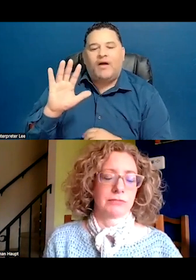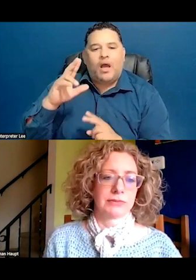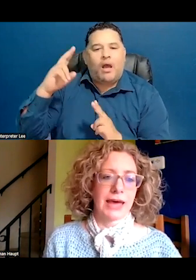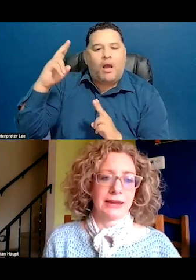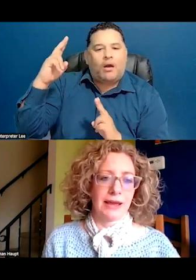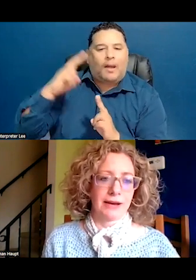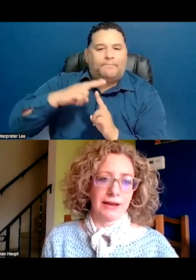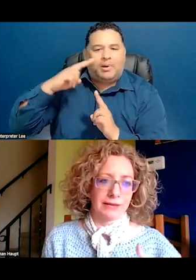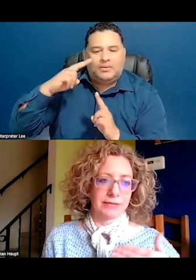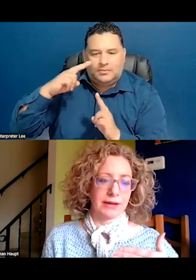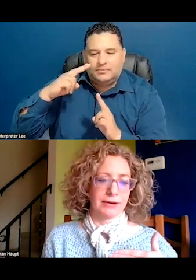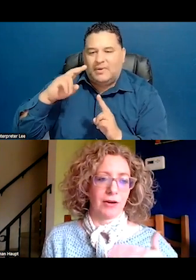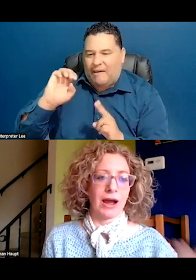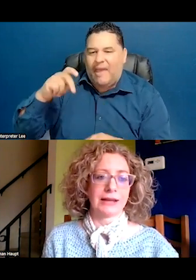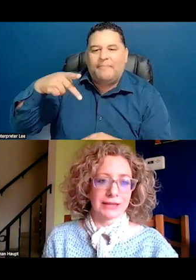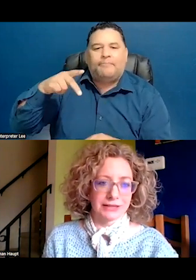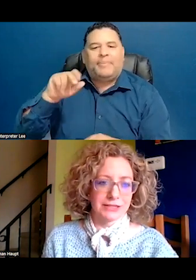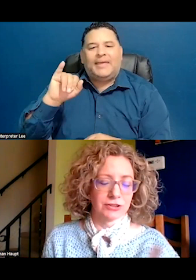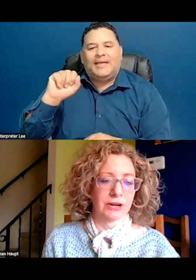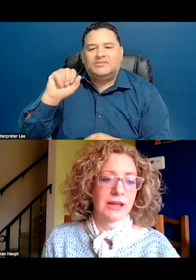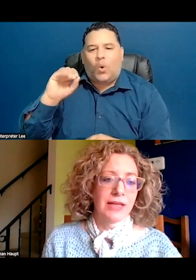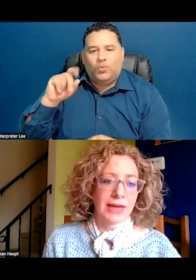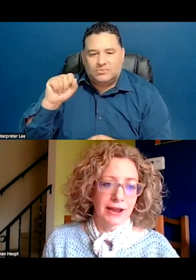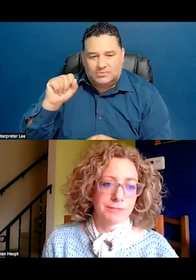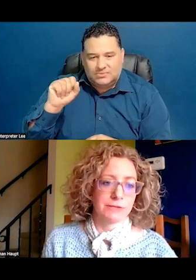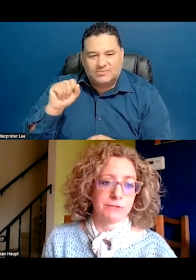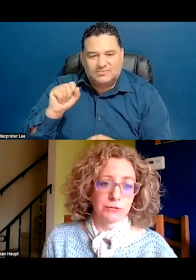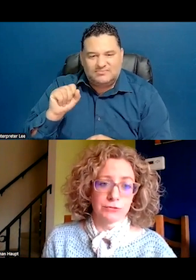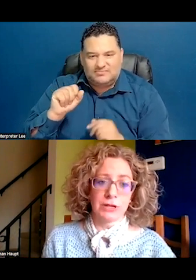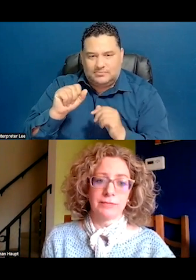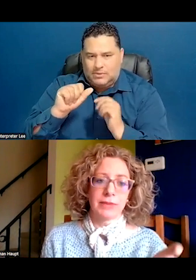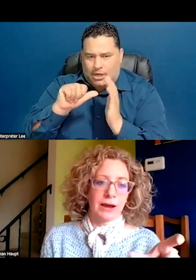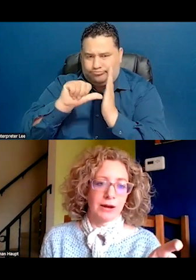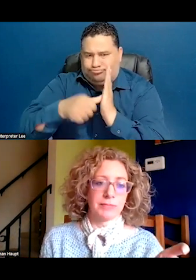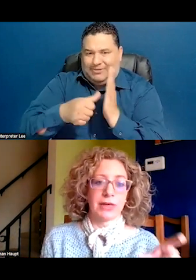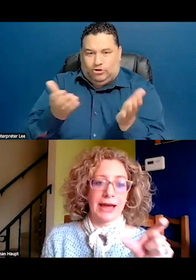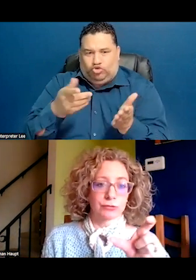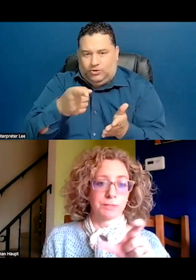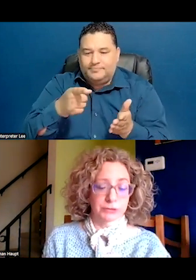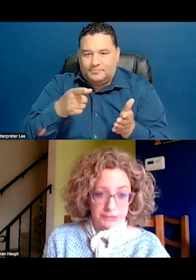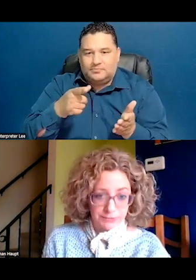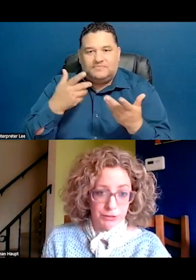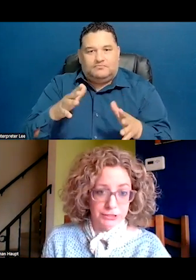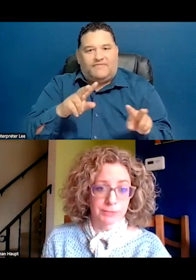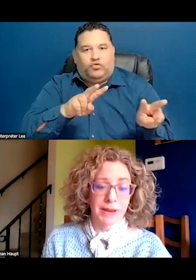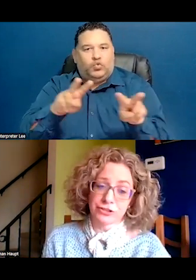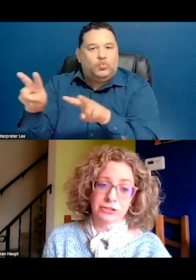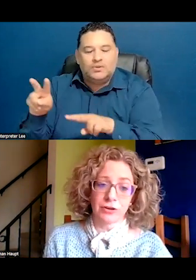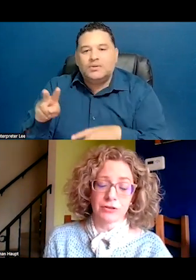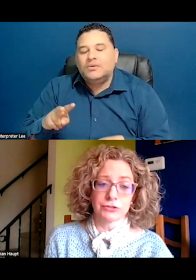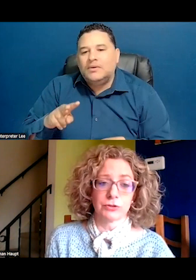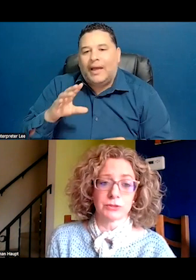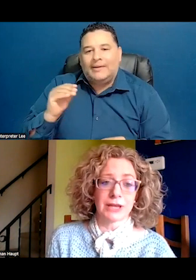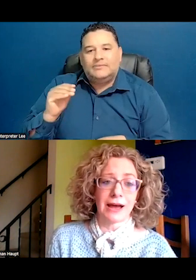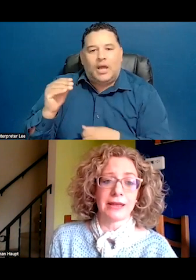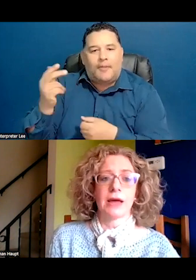episodes that are highlighted here that have been viewed. The actual participation